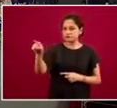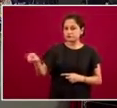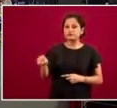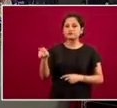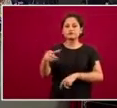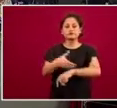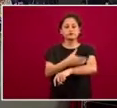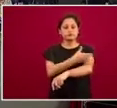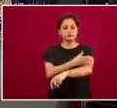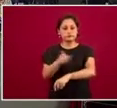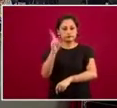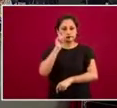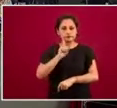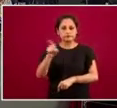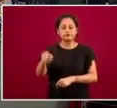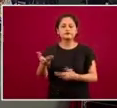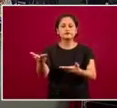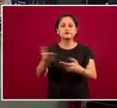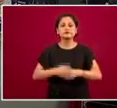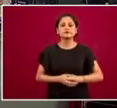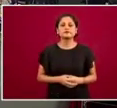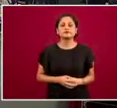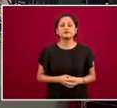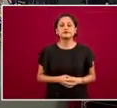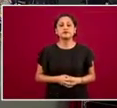are definitely taking care of it.